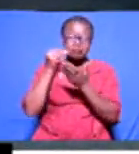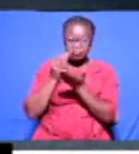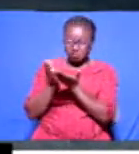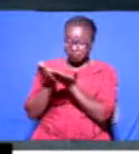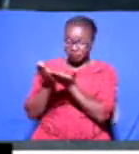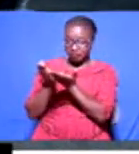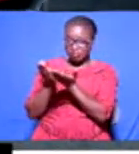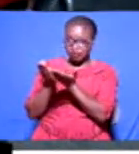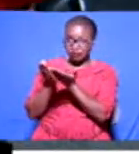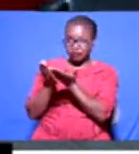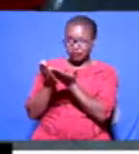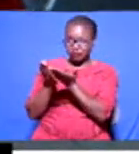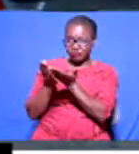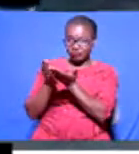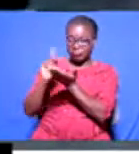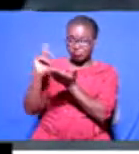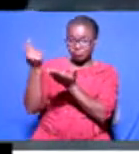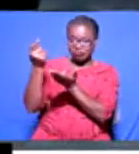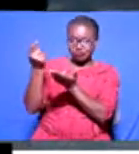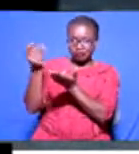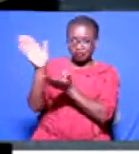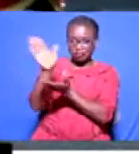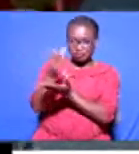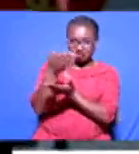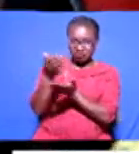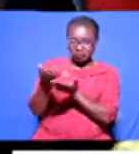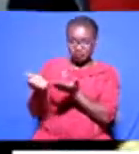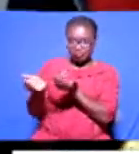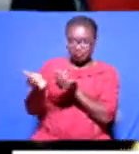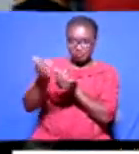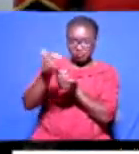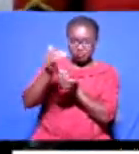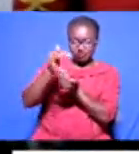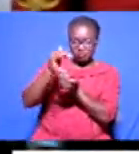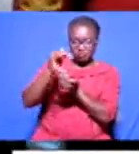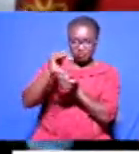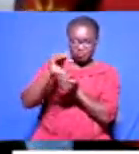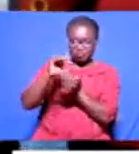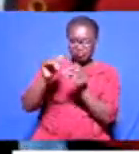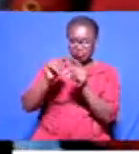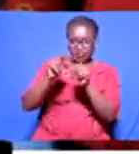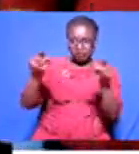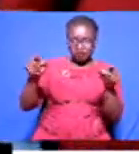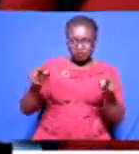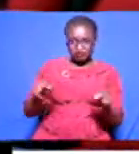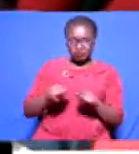a Kenyan flag draped casket was hoisted on a military carriage.